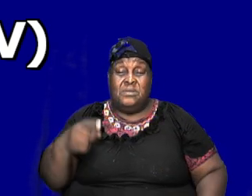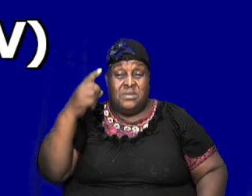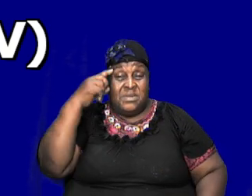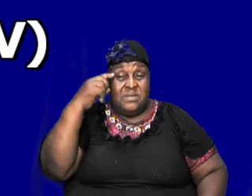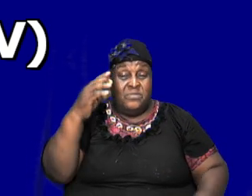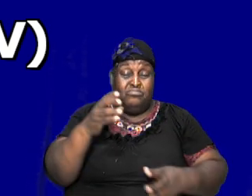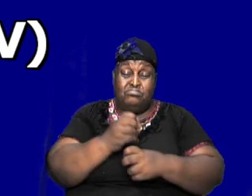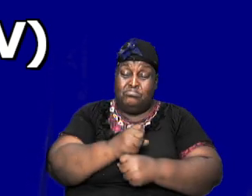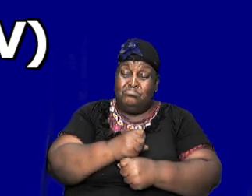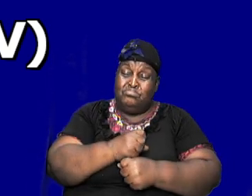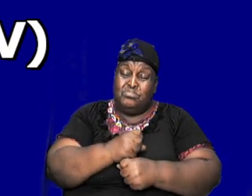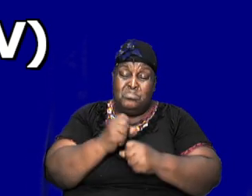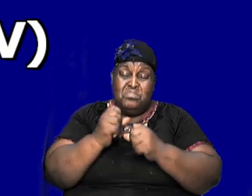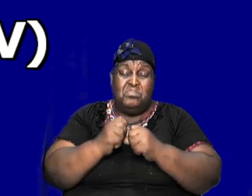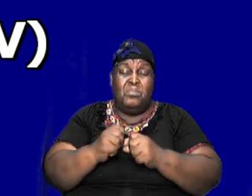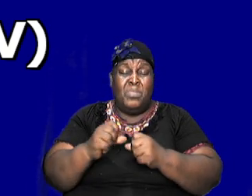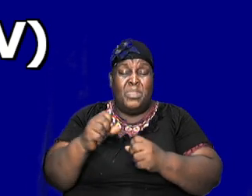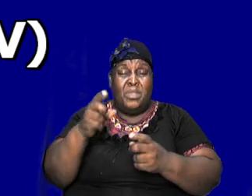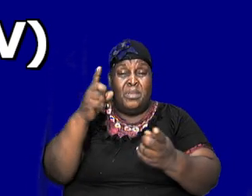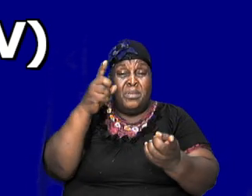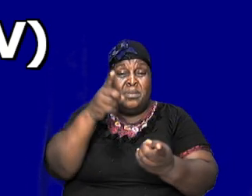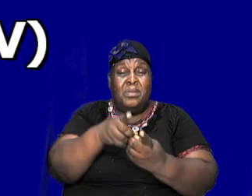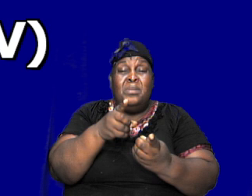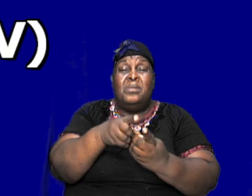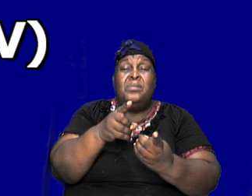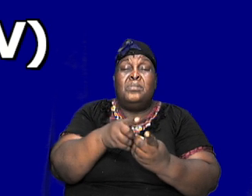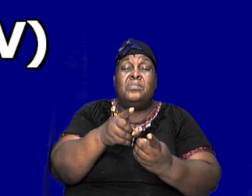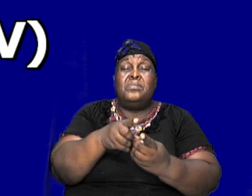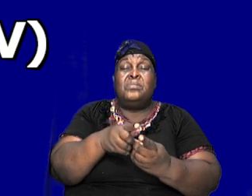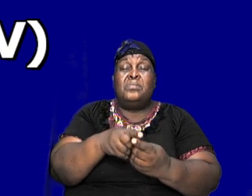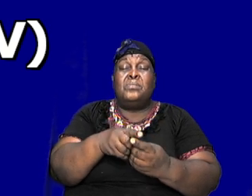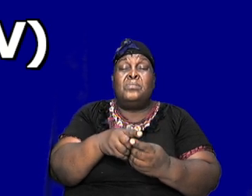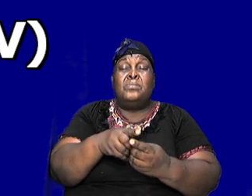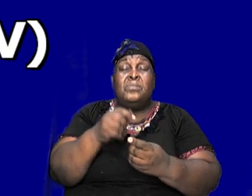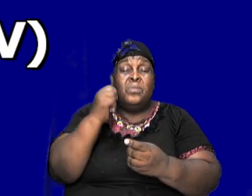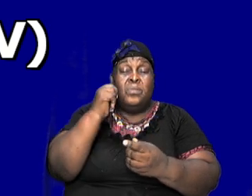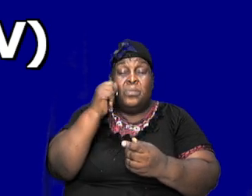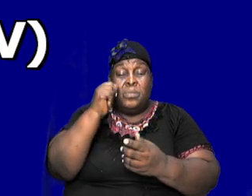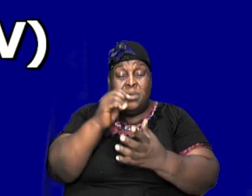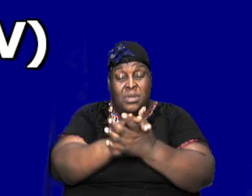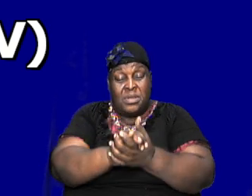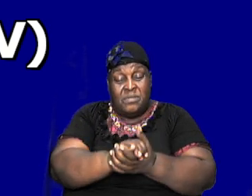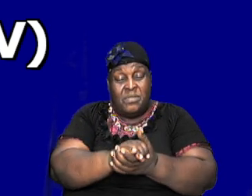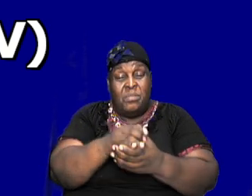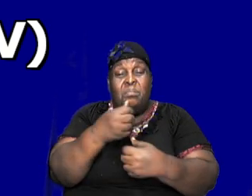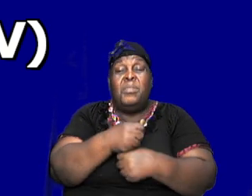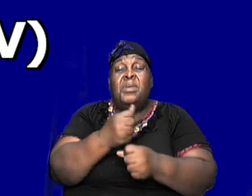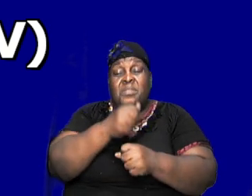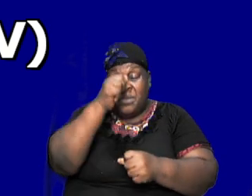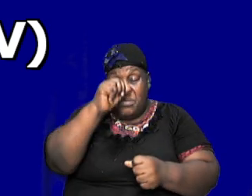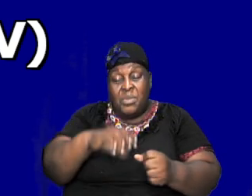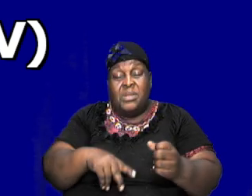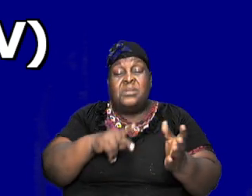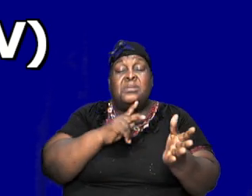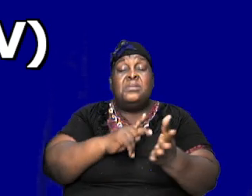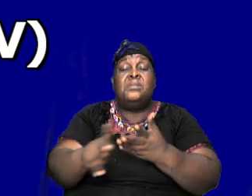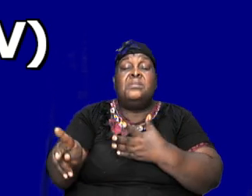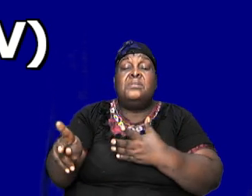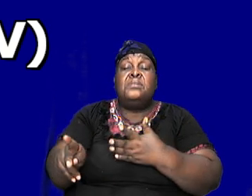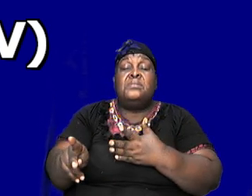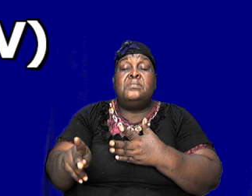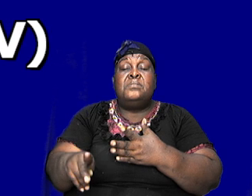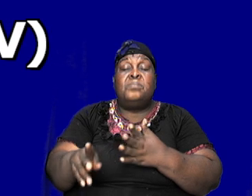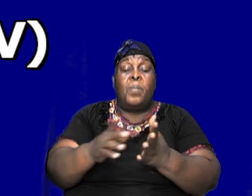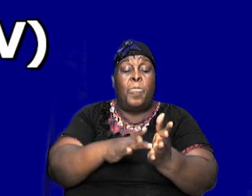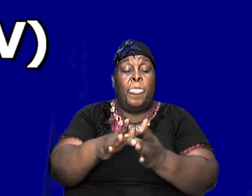wife, slept with her, caused the man to be killed, right? Caused the man to be killed.